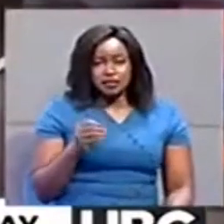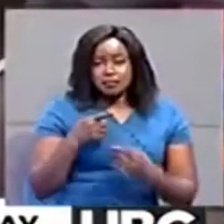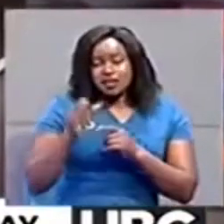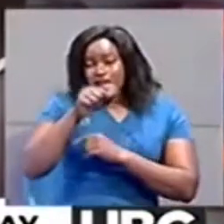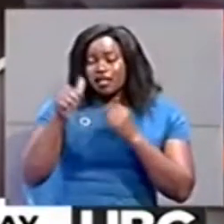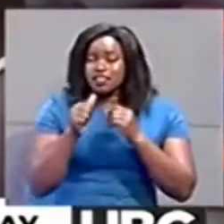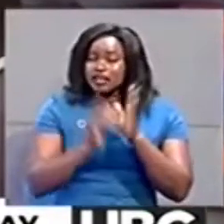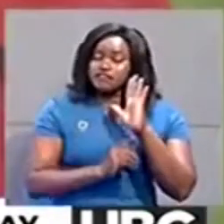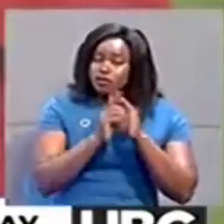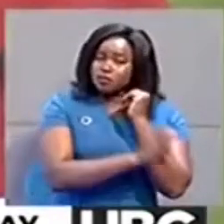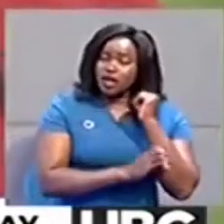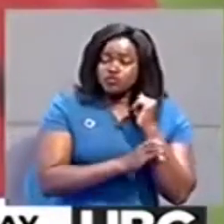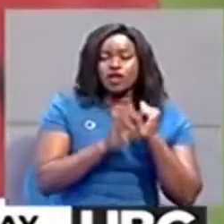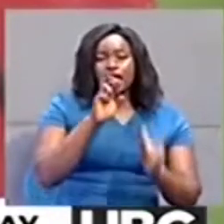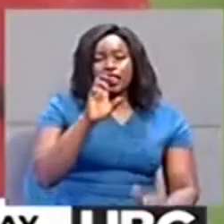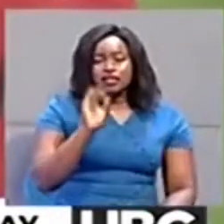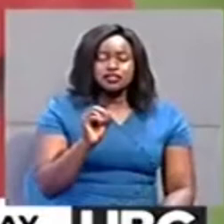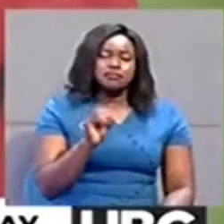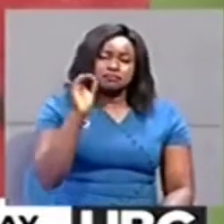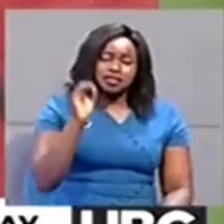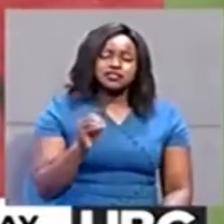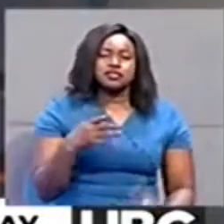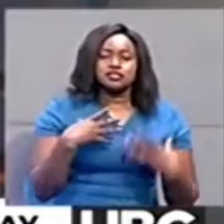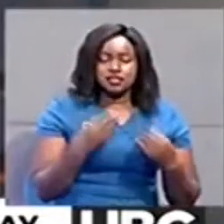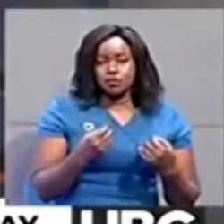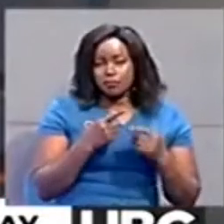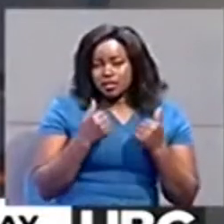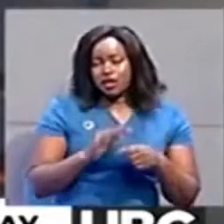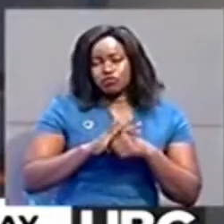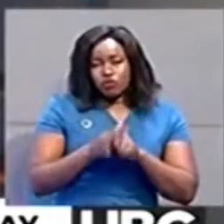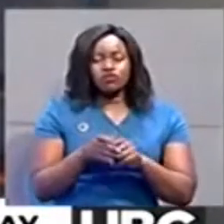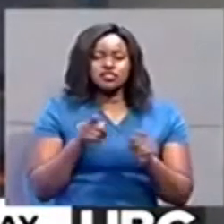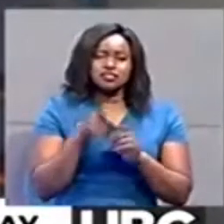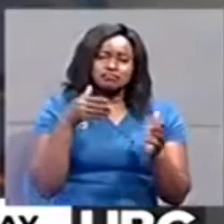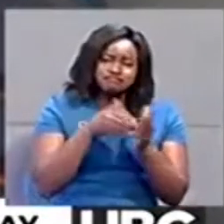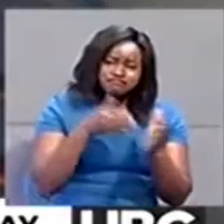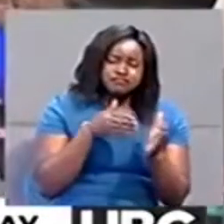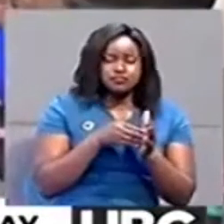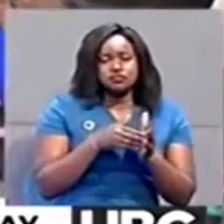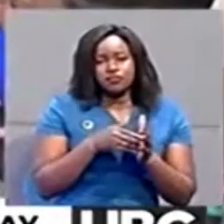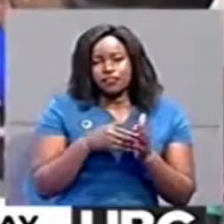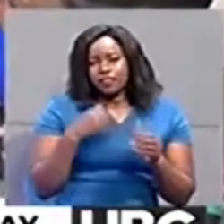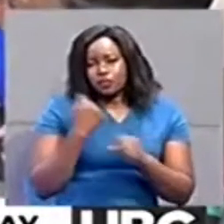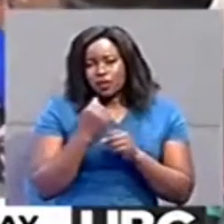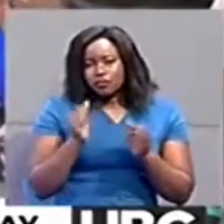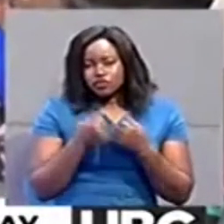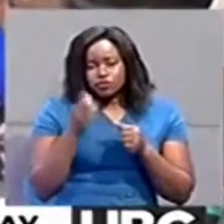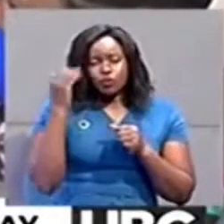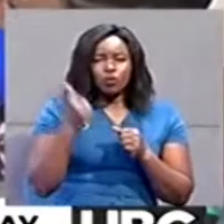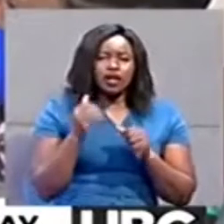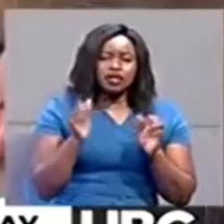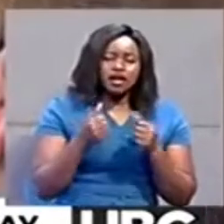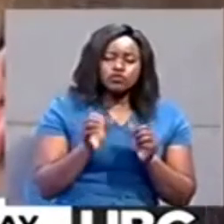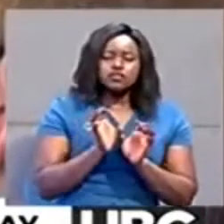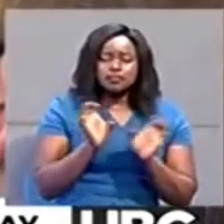80%. The COVID-19 pandemic crippled these families' ability to operate because of fear to spread the virus,